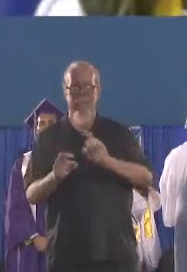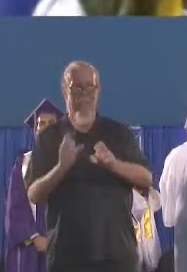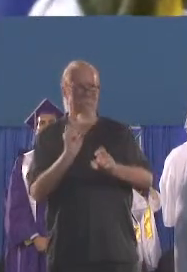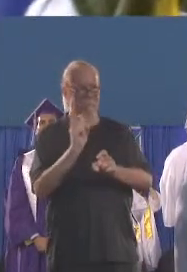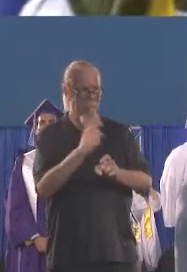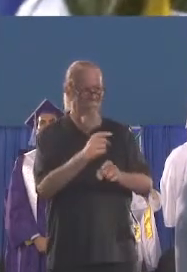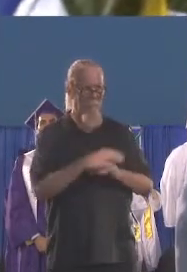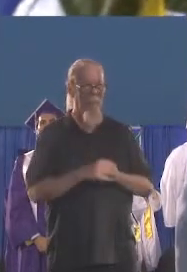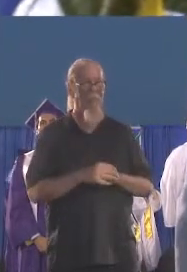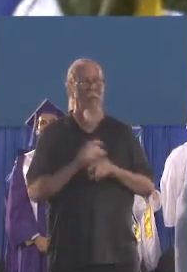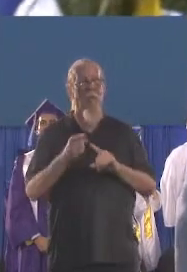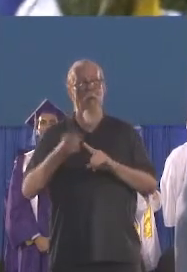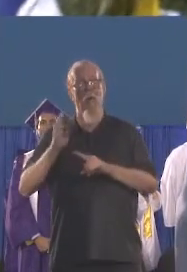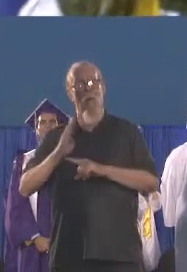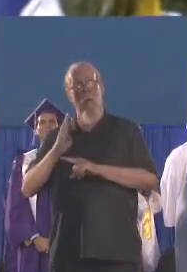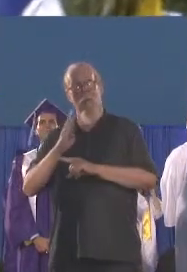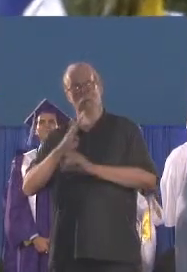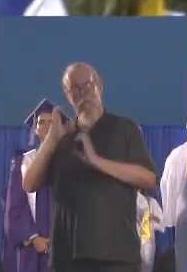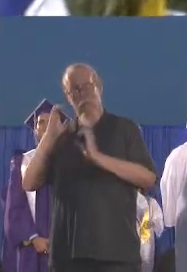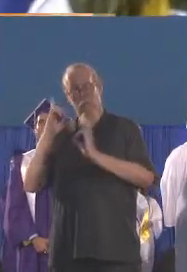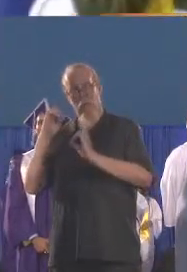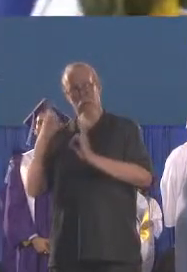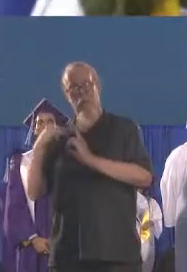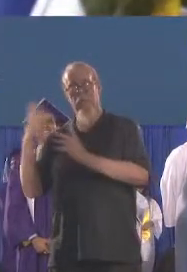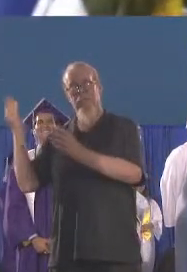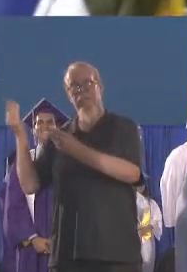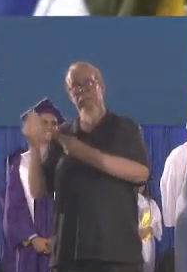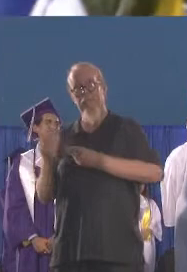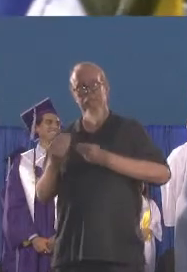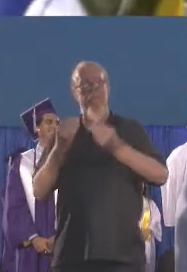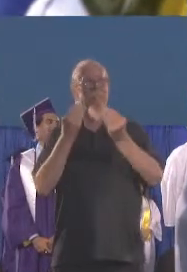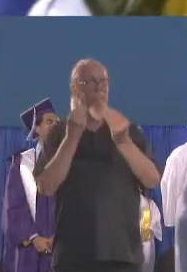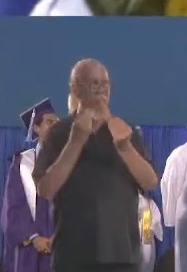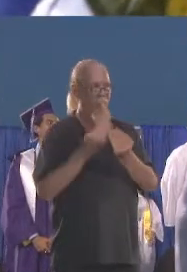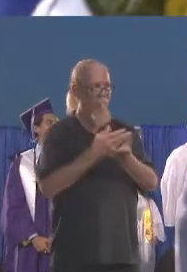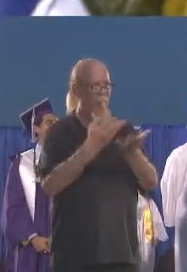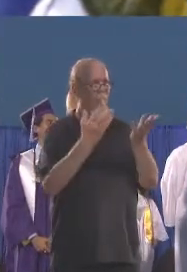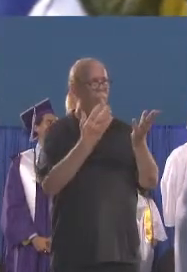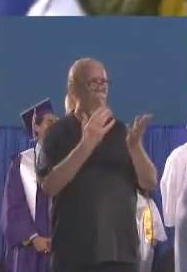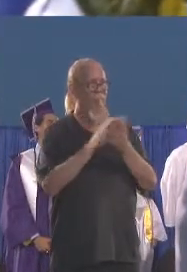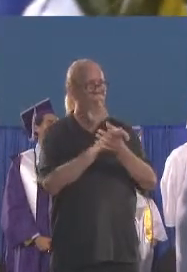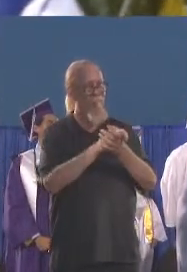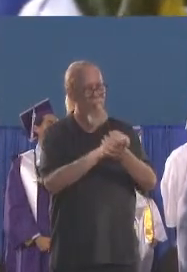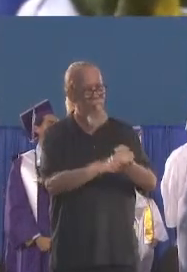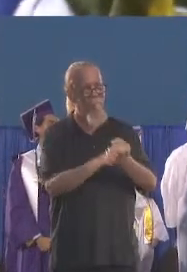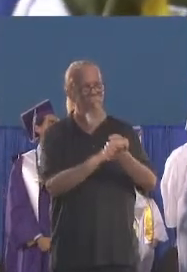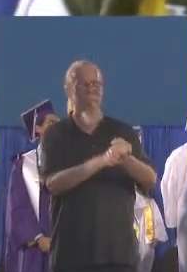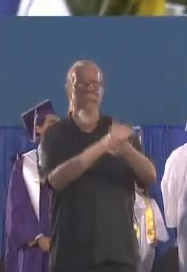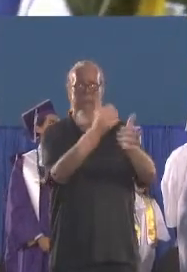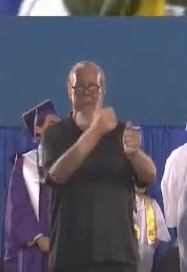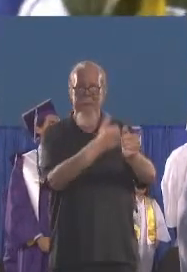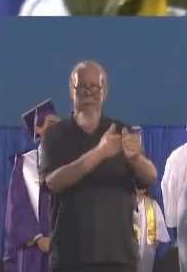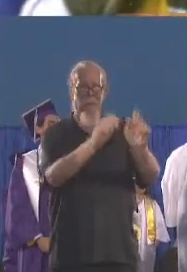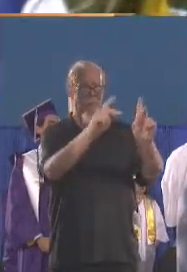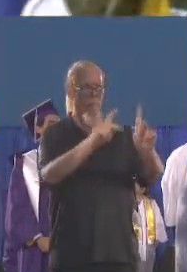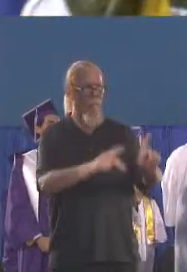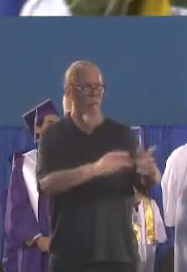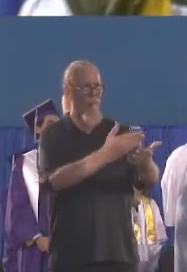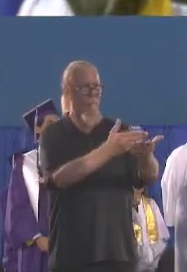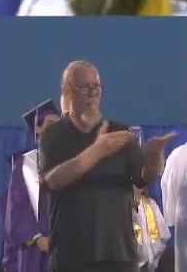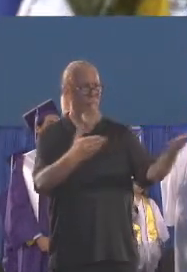Board of Education, I would like to extend my personal congratulations to each member of the Brackenridge High School class